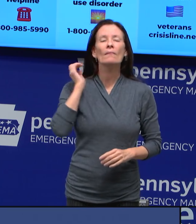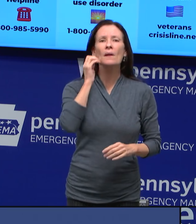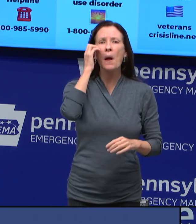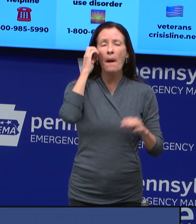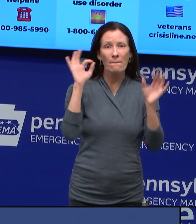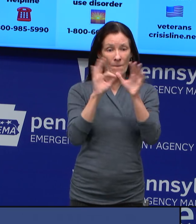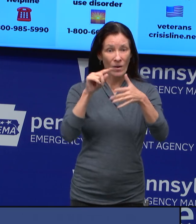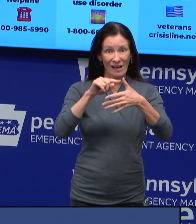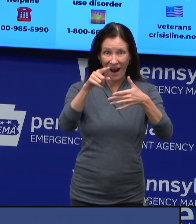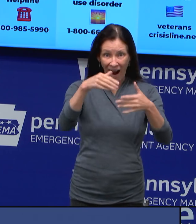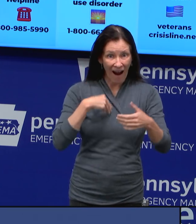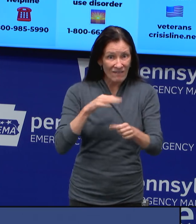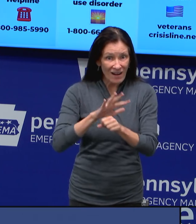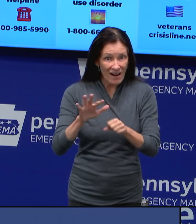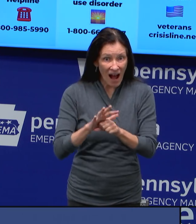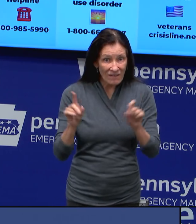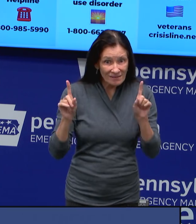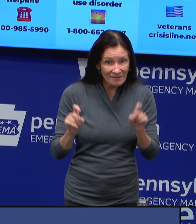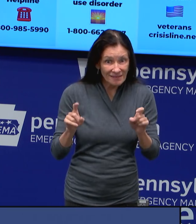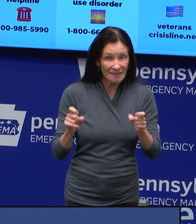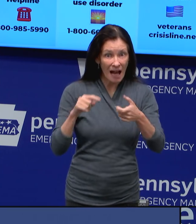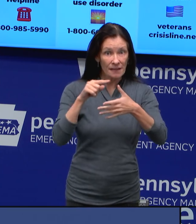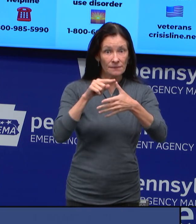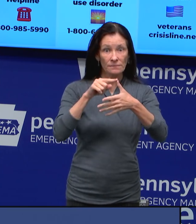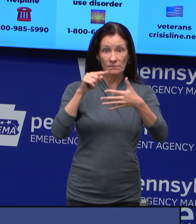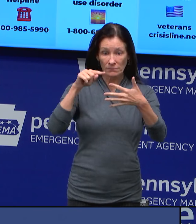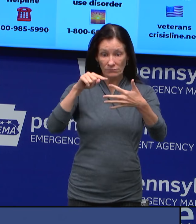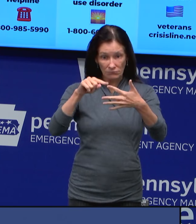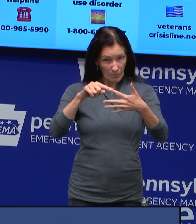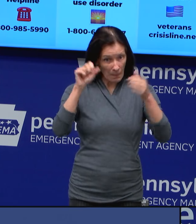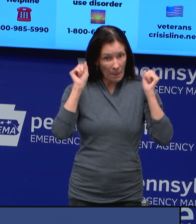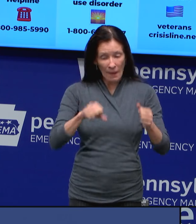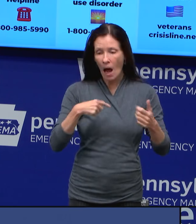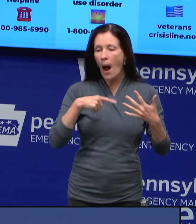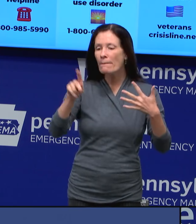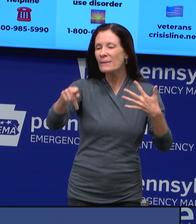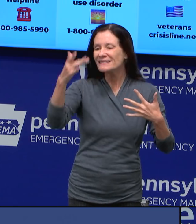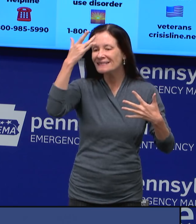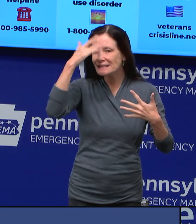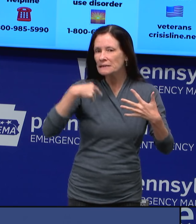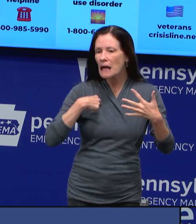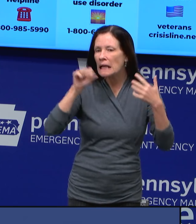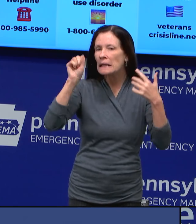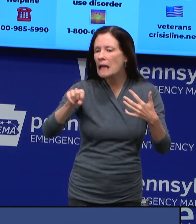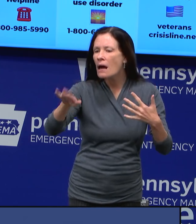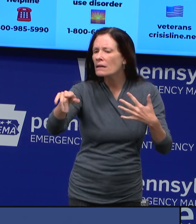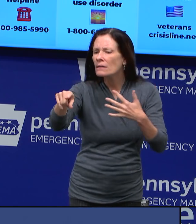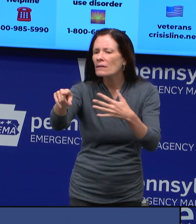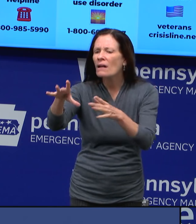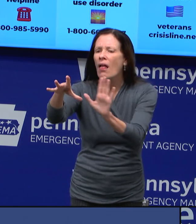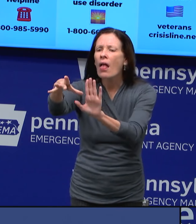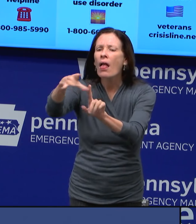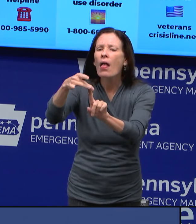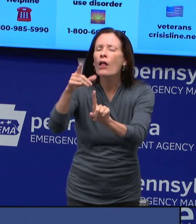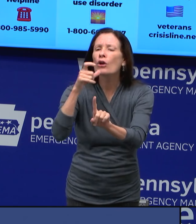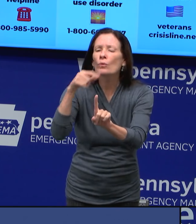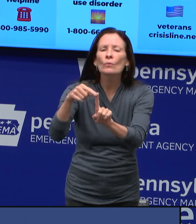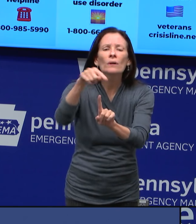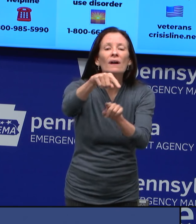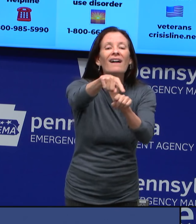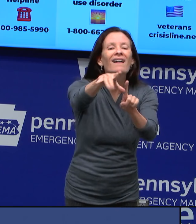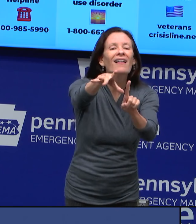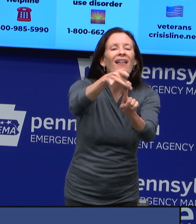do case investigations and contact tracings. We're expanding our ability to do that. We want to make sure that